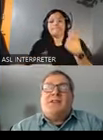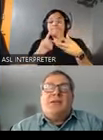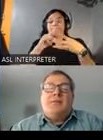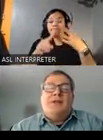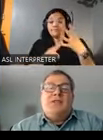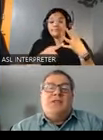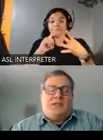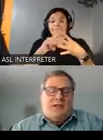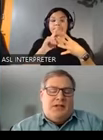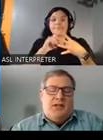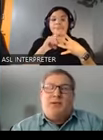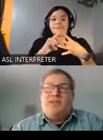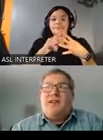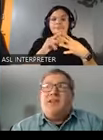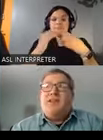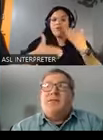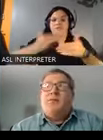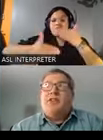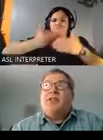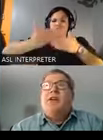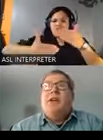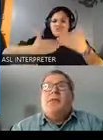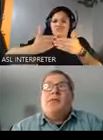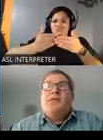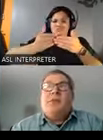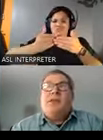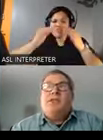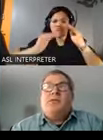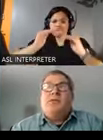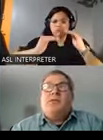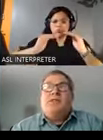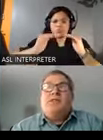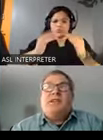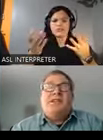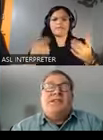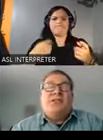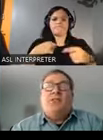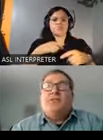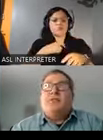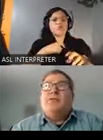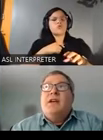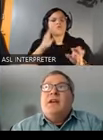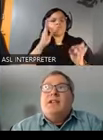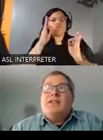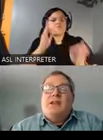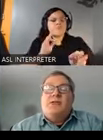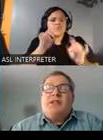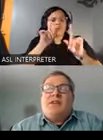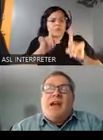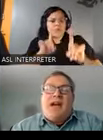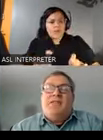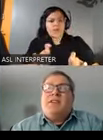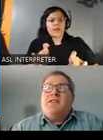justice. And this is in many ways the foundation of the project. It refers to making sure that the study is inclusive, that